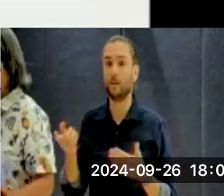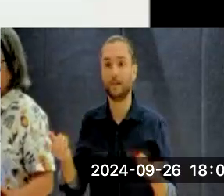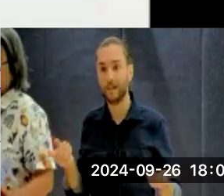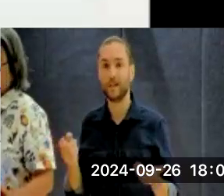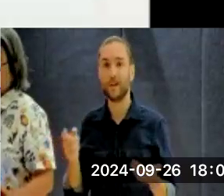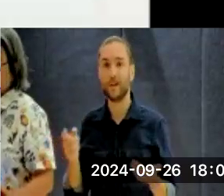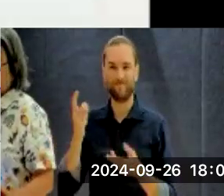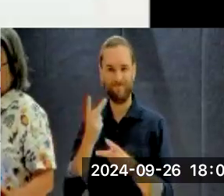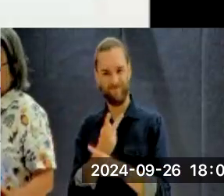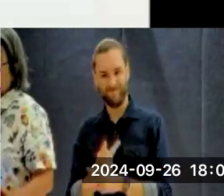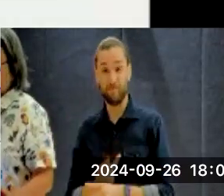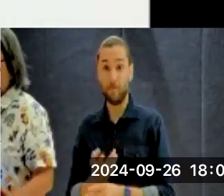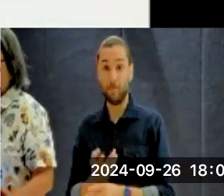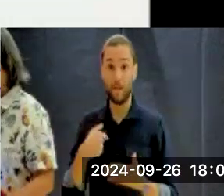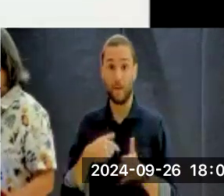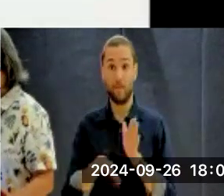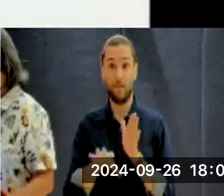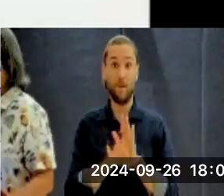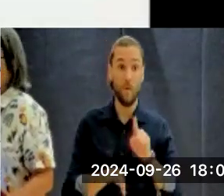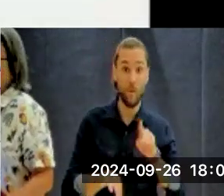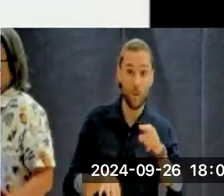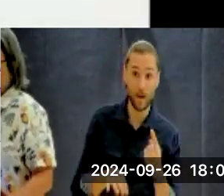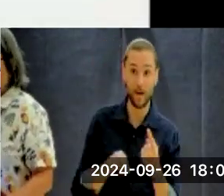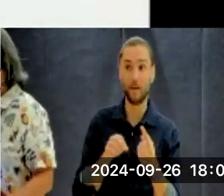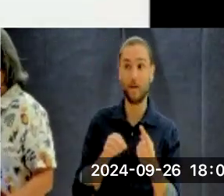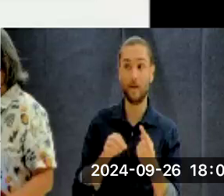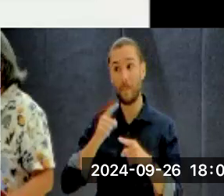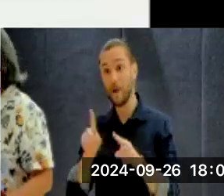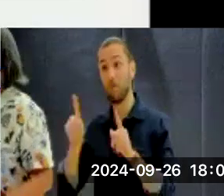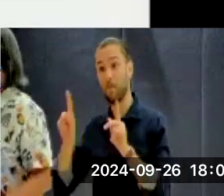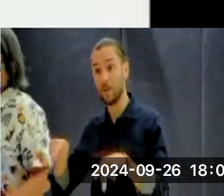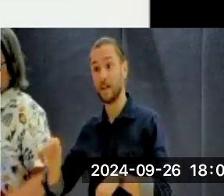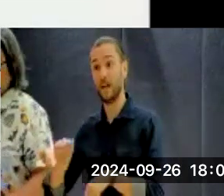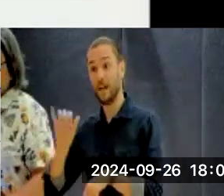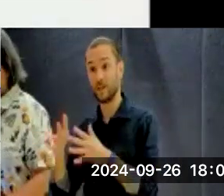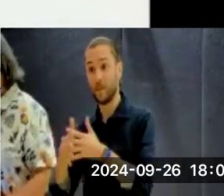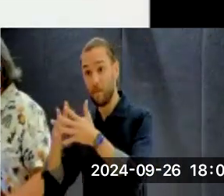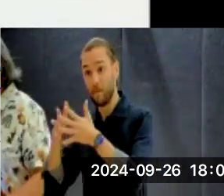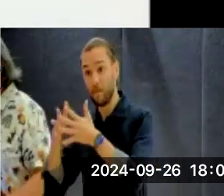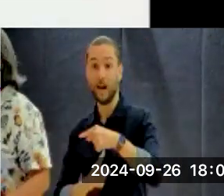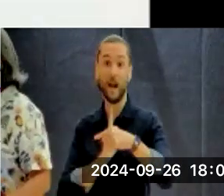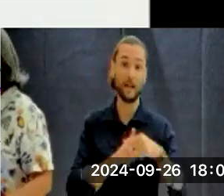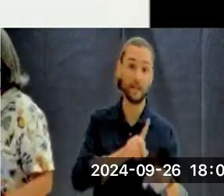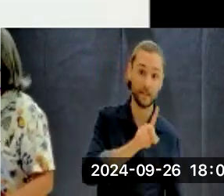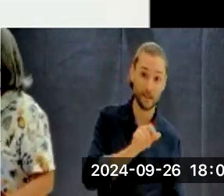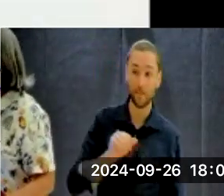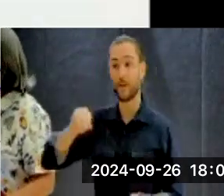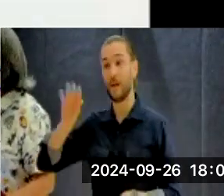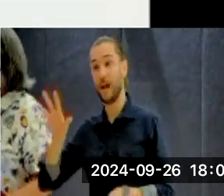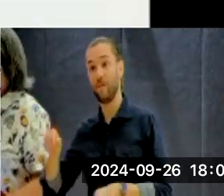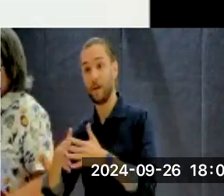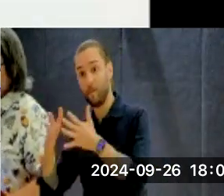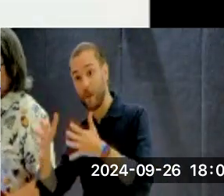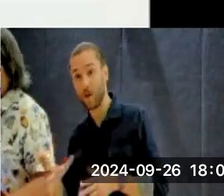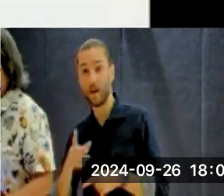check disability. But if you're Asian American and disabled, or if you're African American and disabled, Native American and disabled, often you